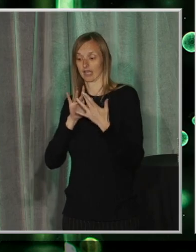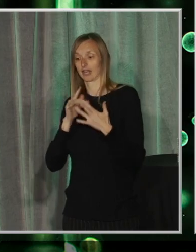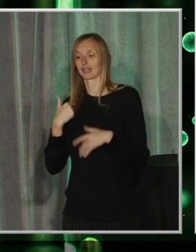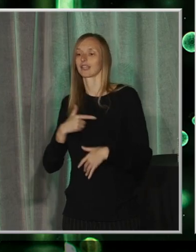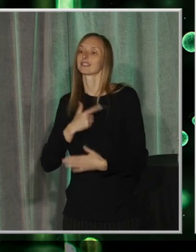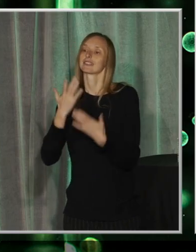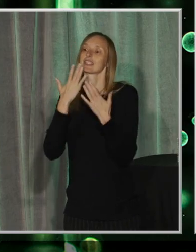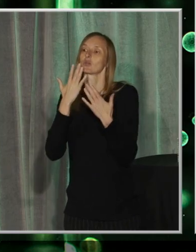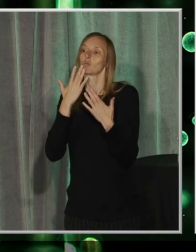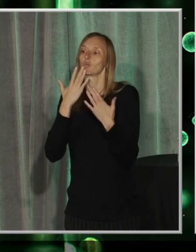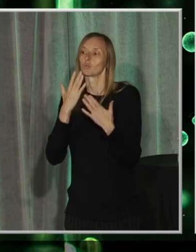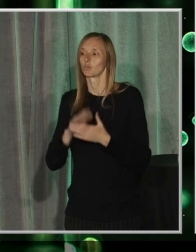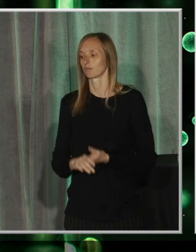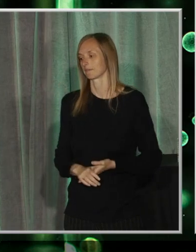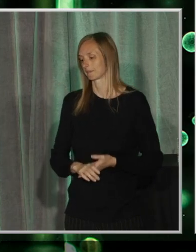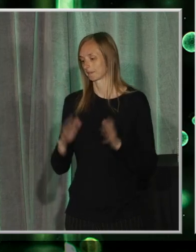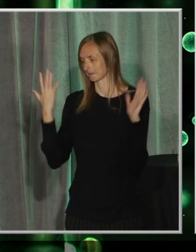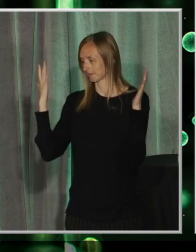Thank you very much.